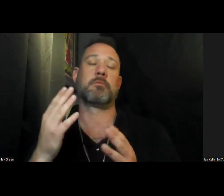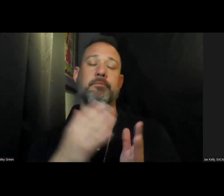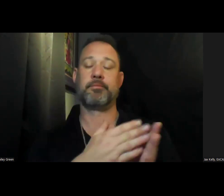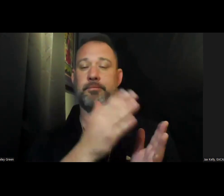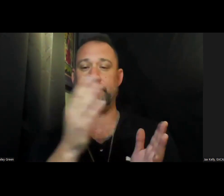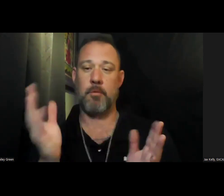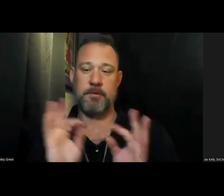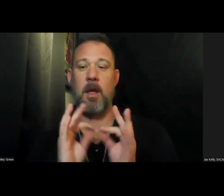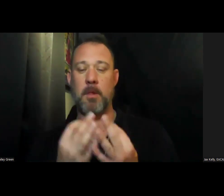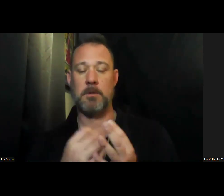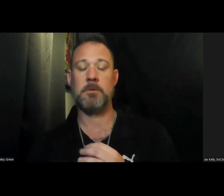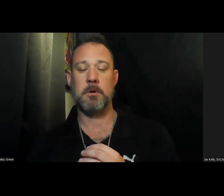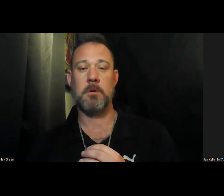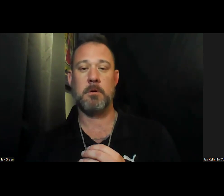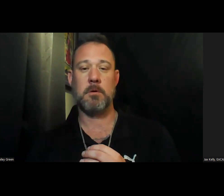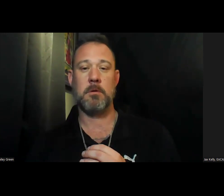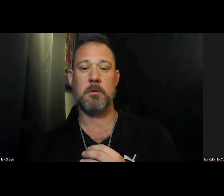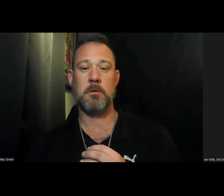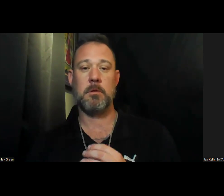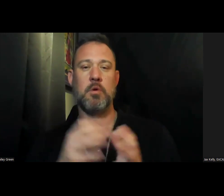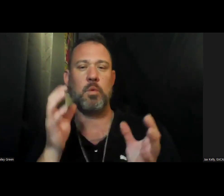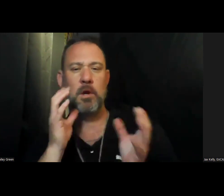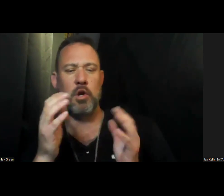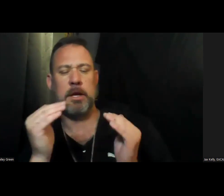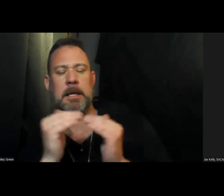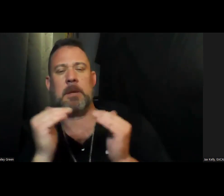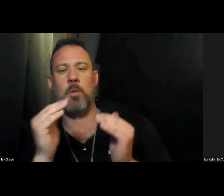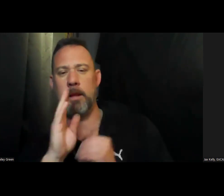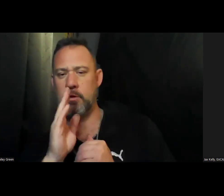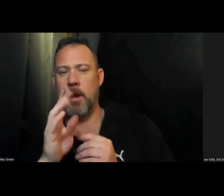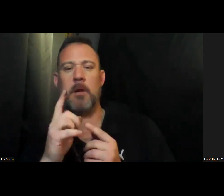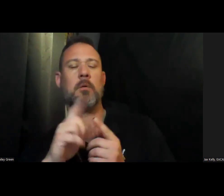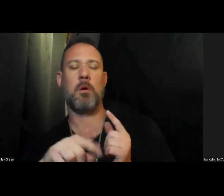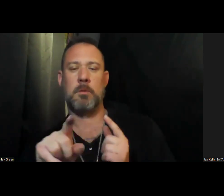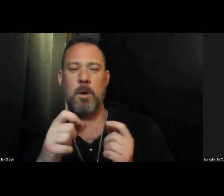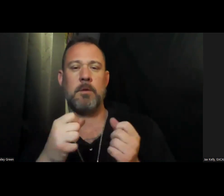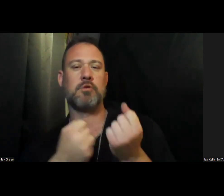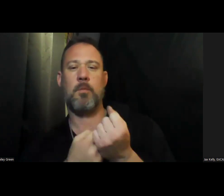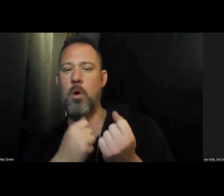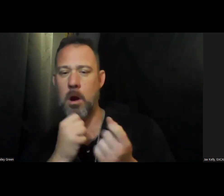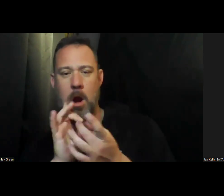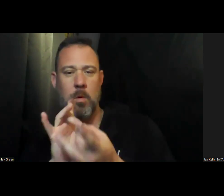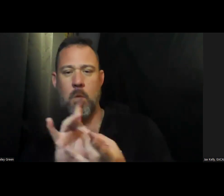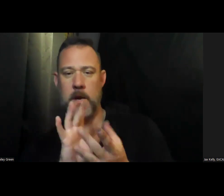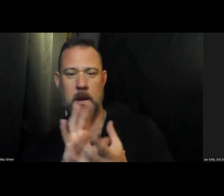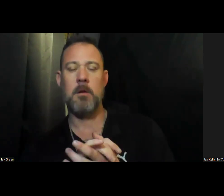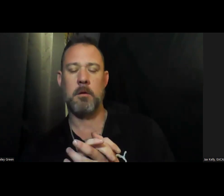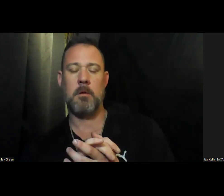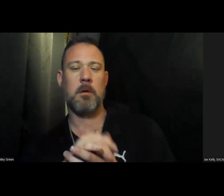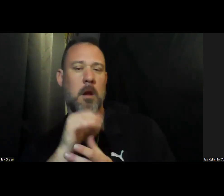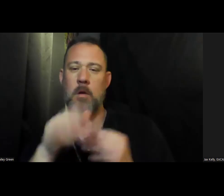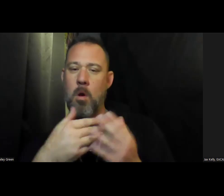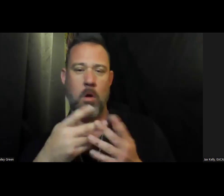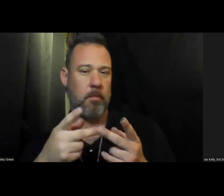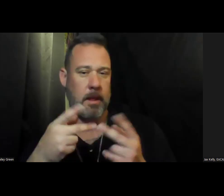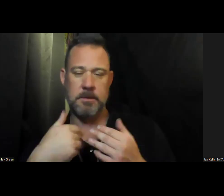across families. And we heard something equally direct about what's at stake when supports aren't coordinated. Not all places